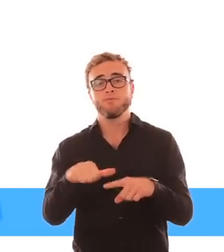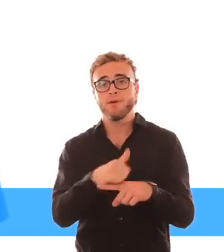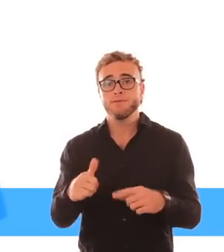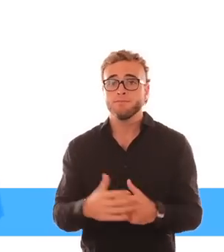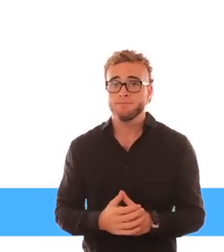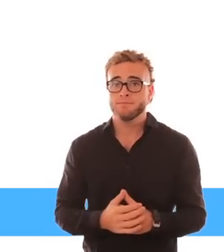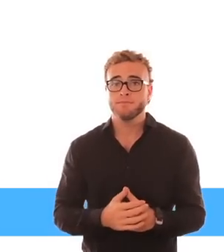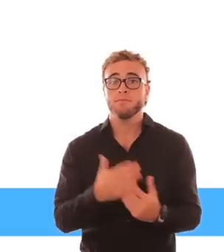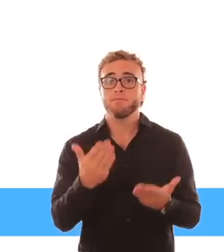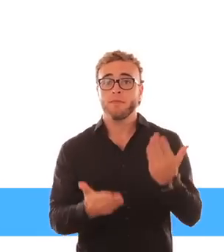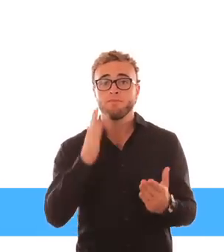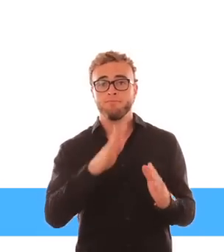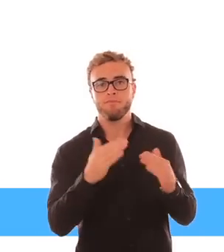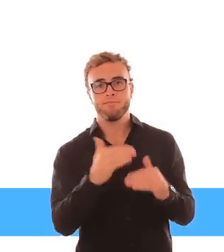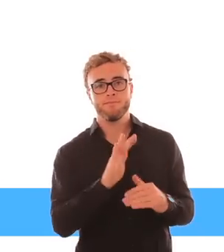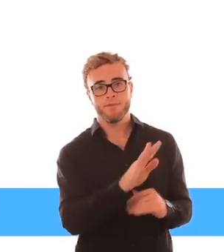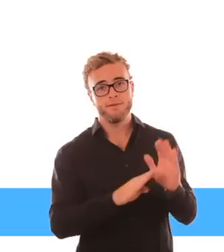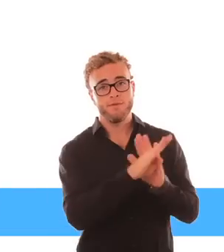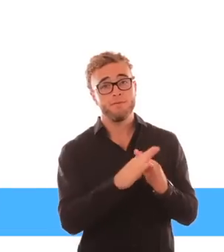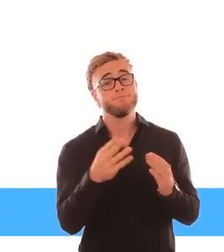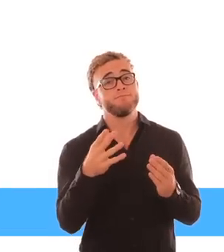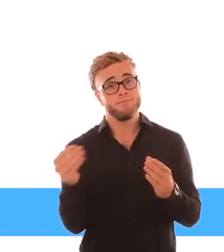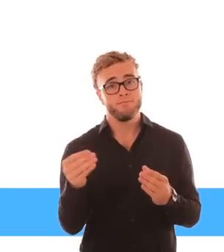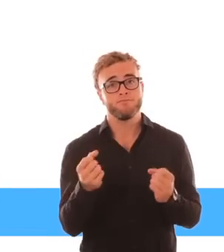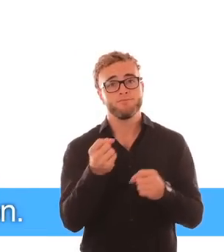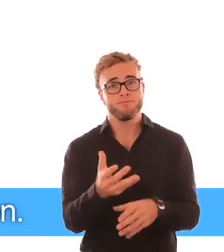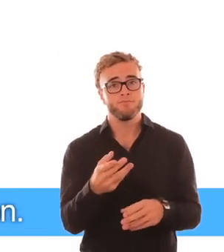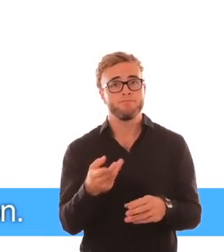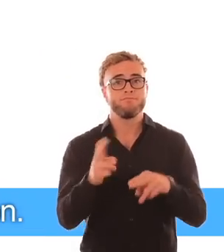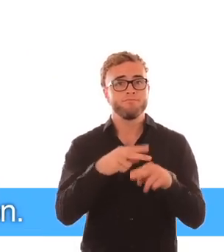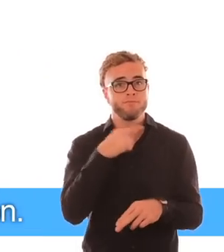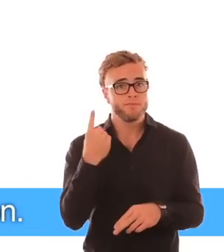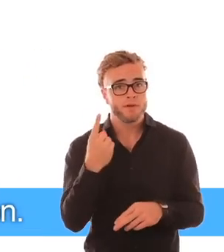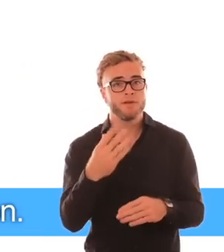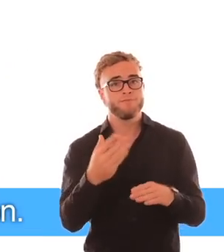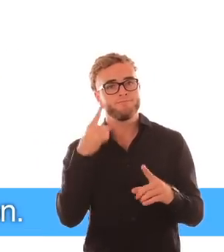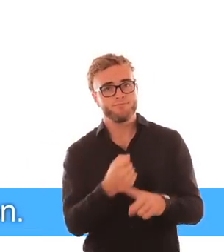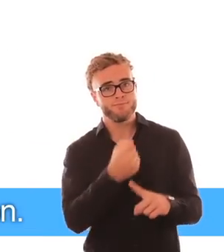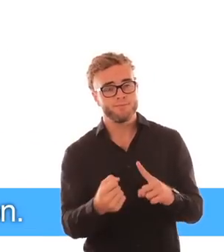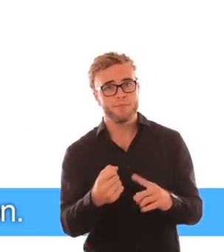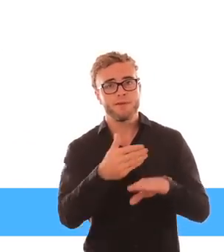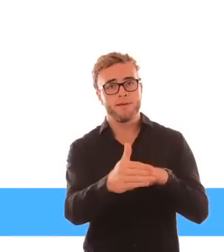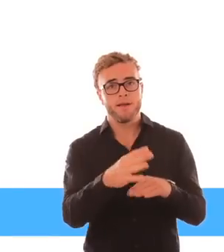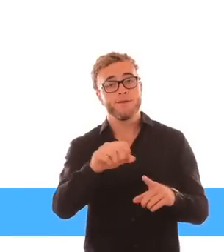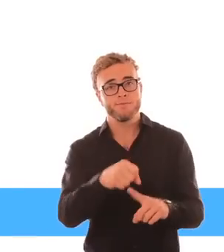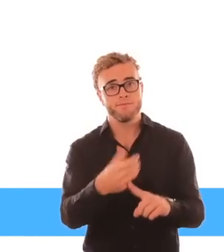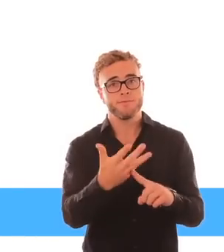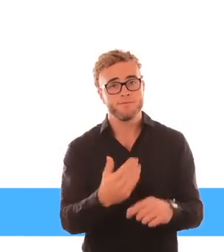practices. This may limit their development and put them at risk of neglect, abuse, exploitation, and exclusion.